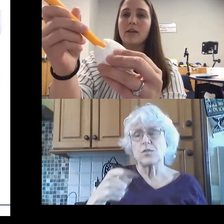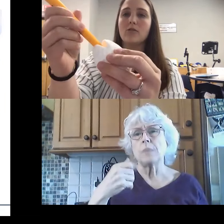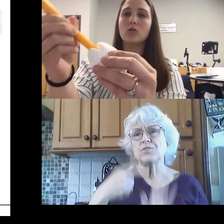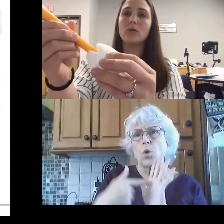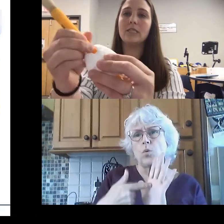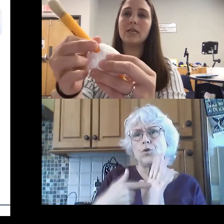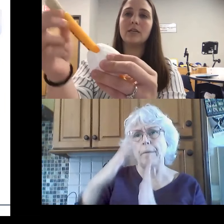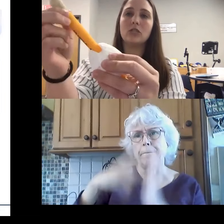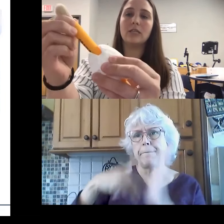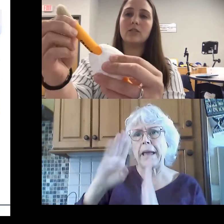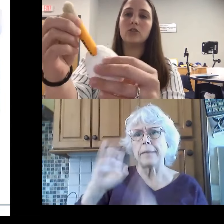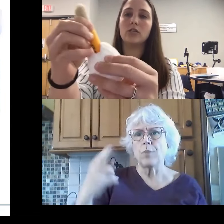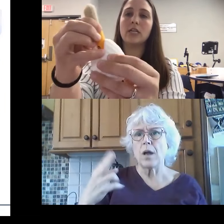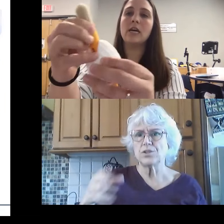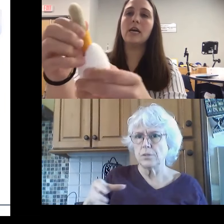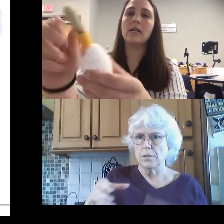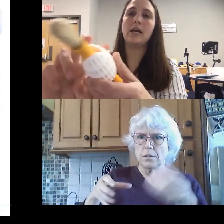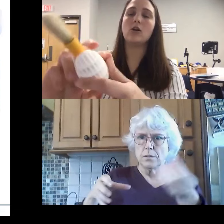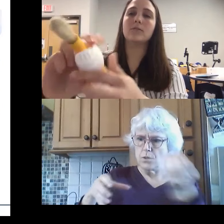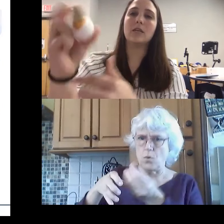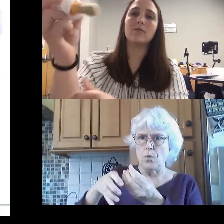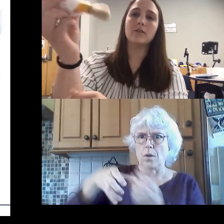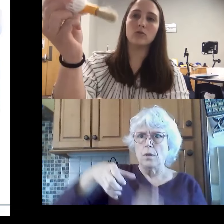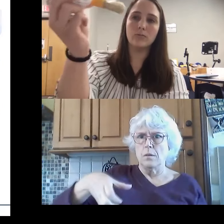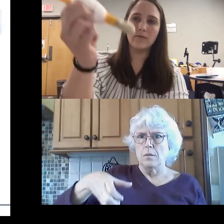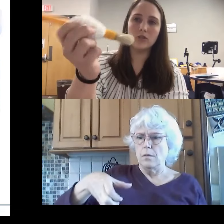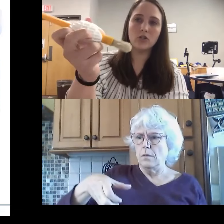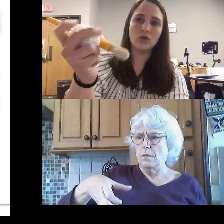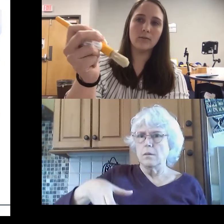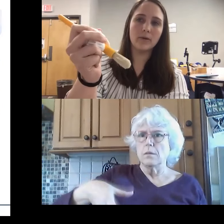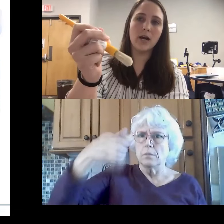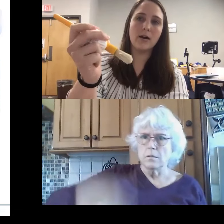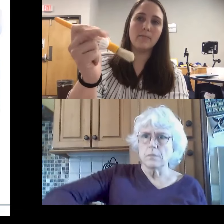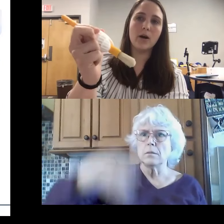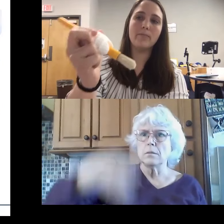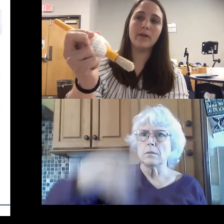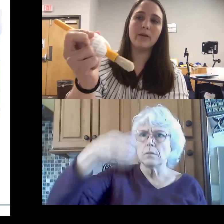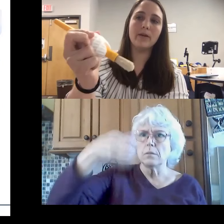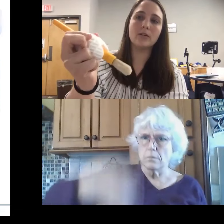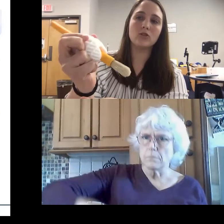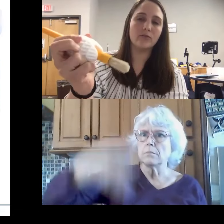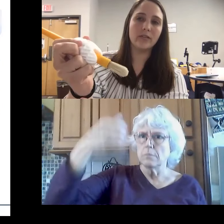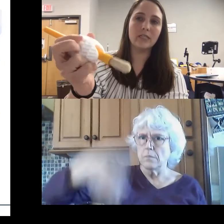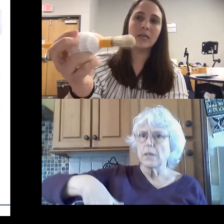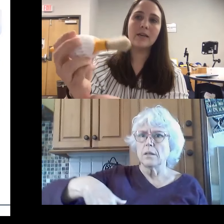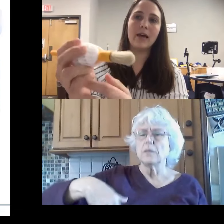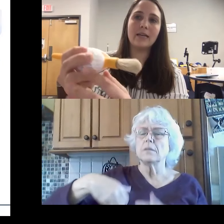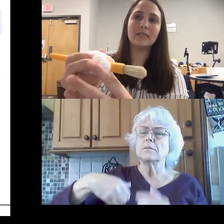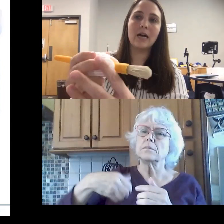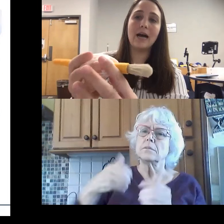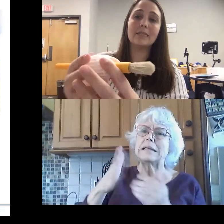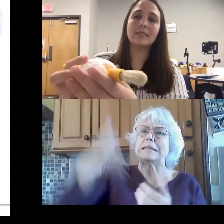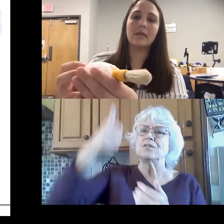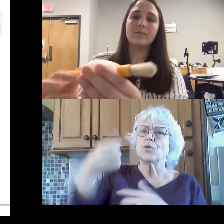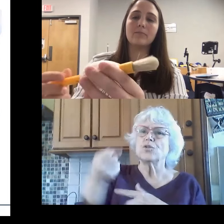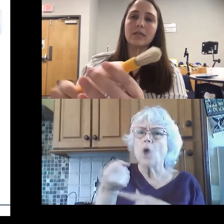Um, and you squeeze it and just insert it and it helps individuals be able to grip. Um, a bigger surface that